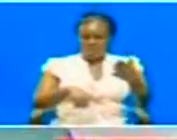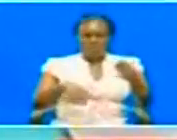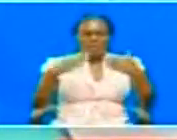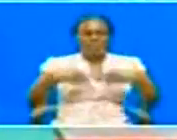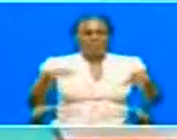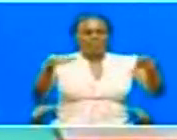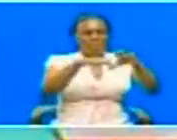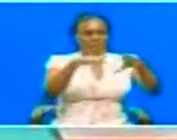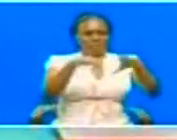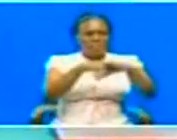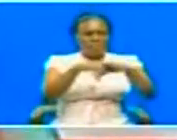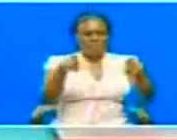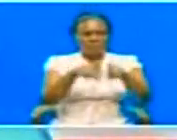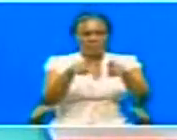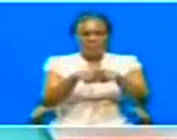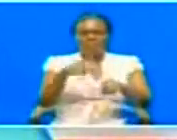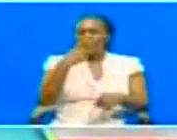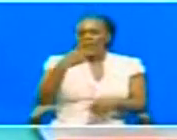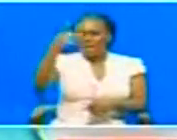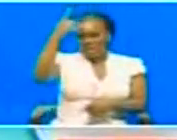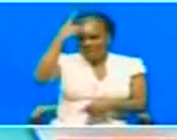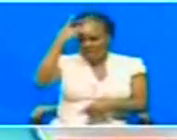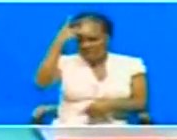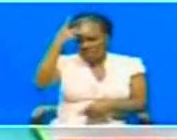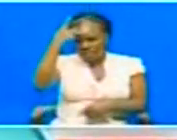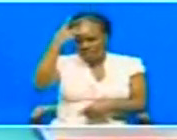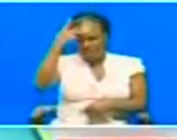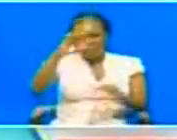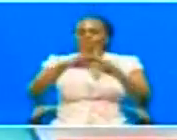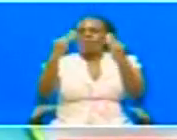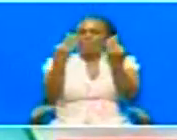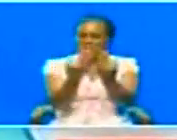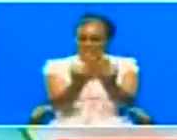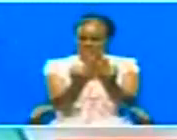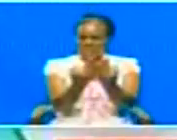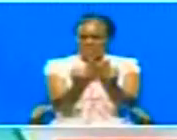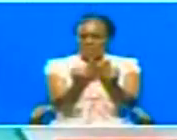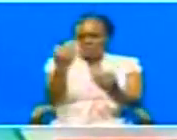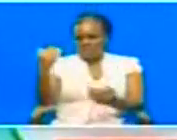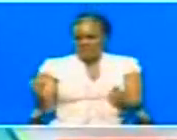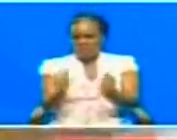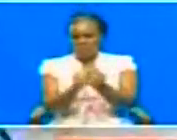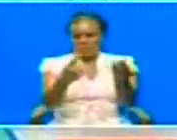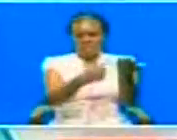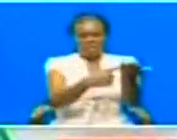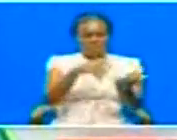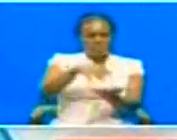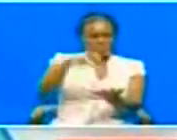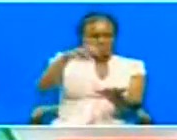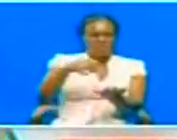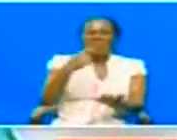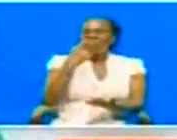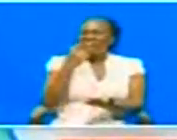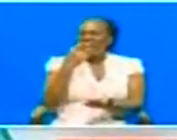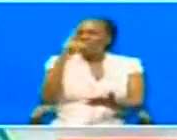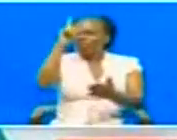and the members. The two black figures are the parents of children with albinism and families in which a child with albinism is growing. The white figure